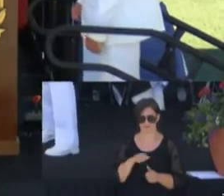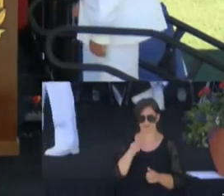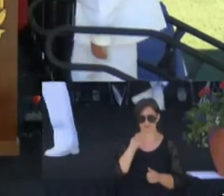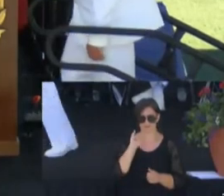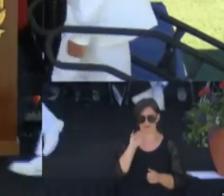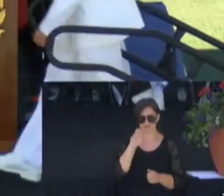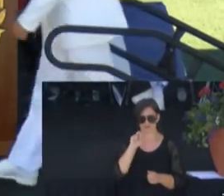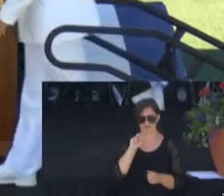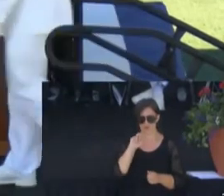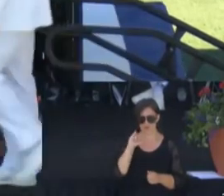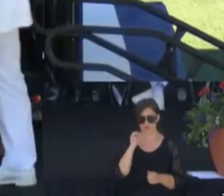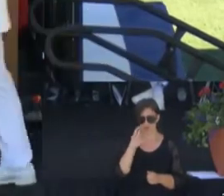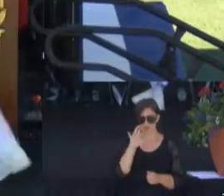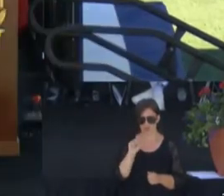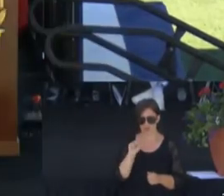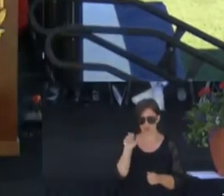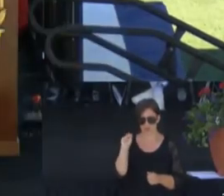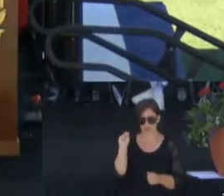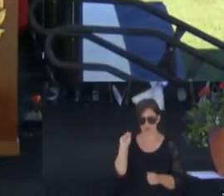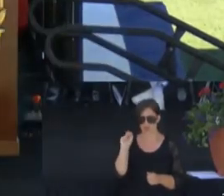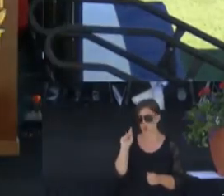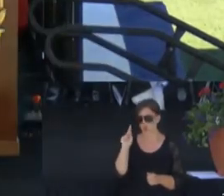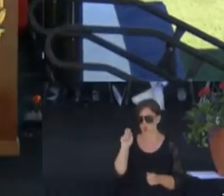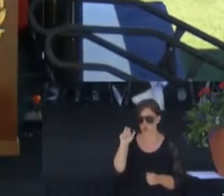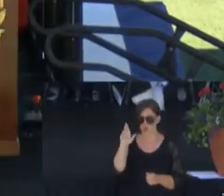Ian Jeffrey Stoner.